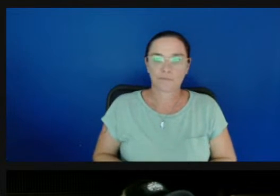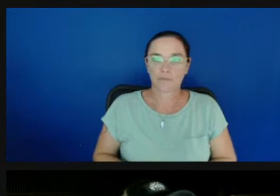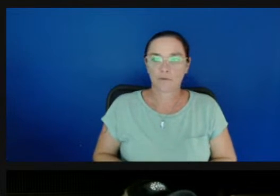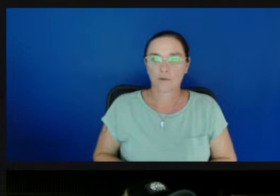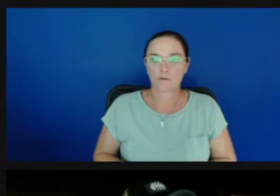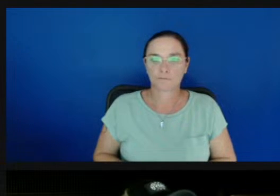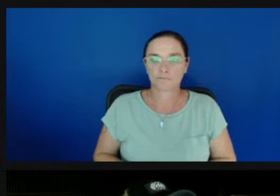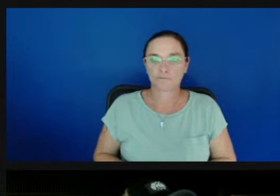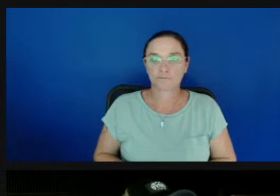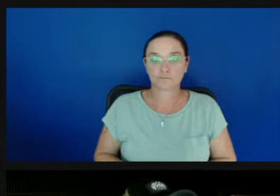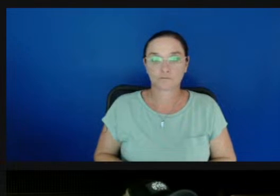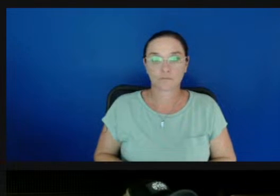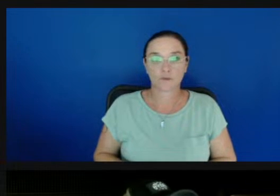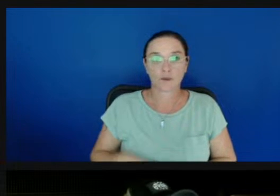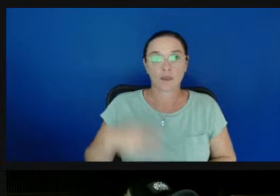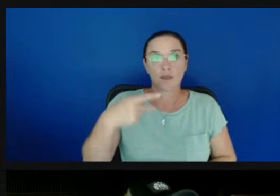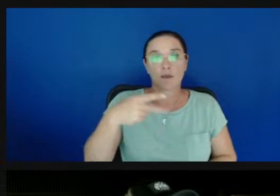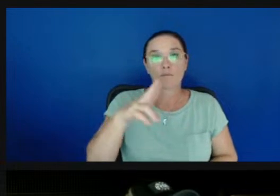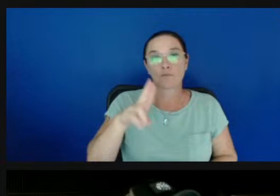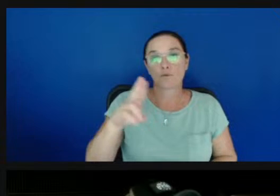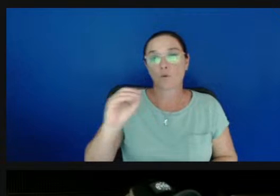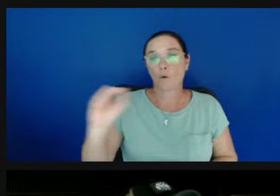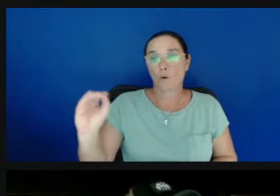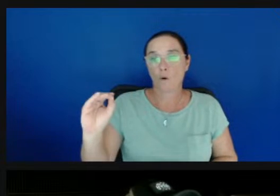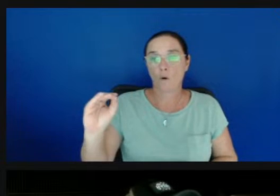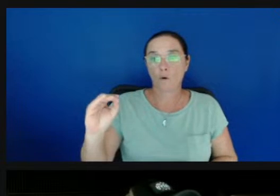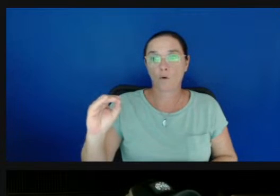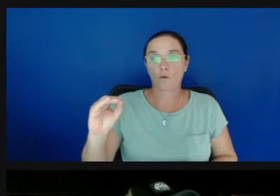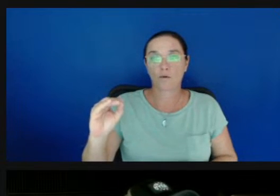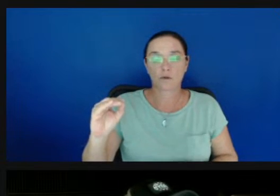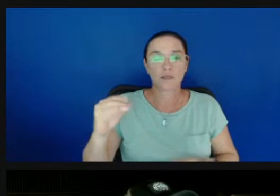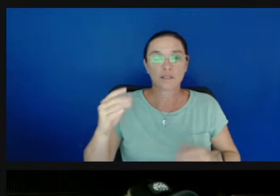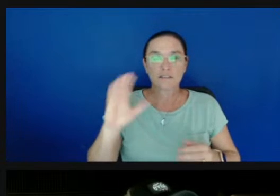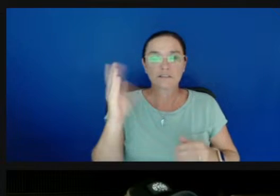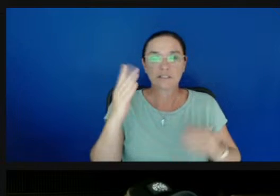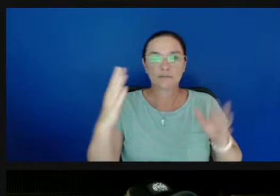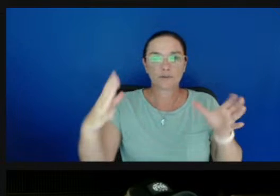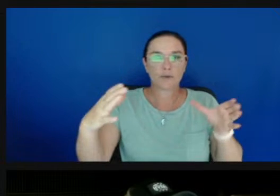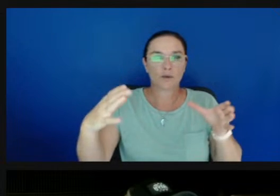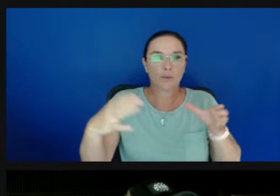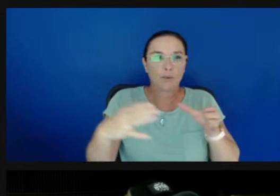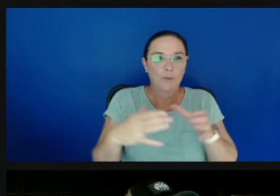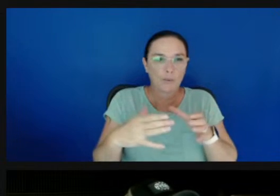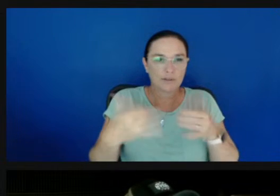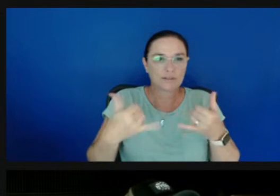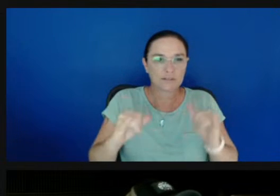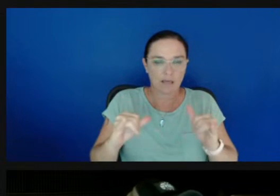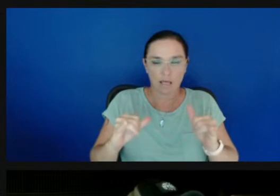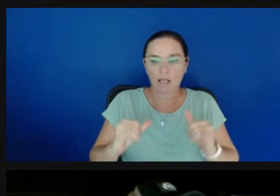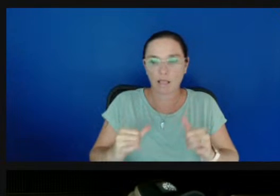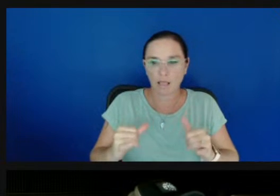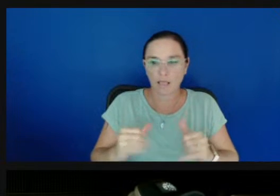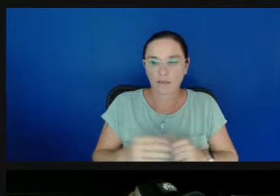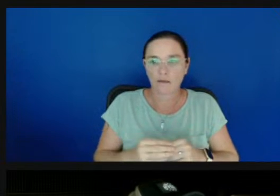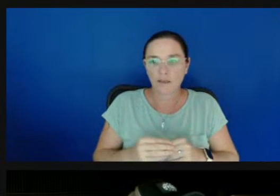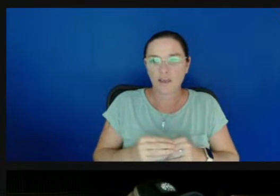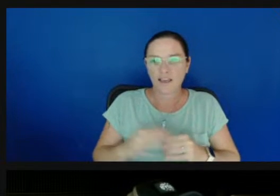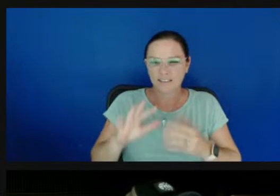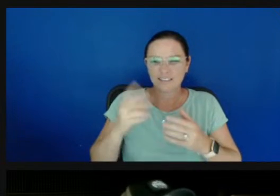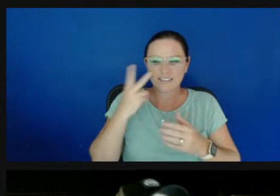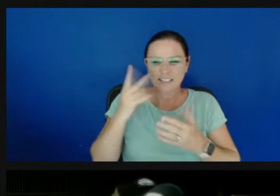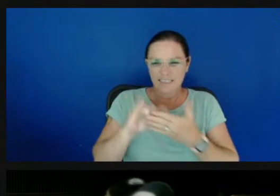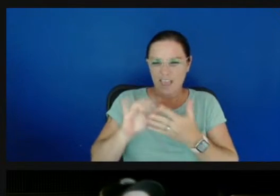And here we are at Pu'o'o. That seems to be contracting in the long term still, and also some noise, but looking like it's within the range of what we saw recently